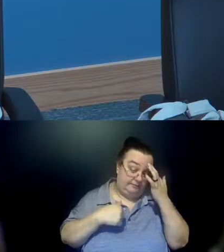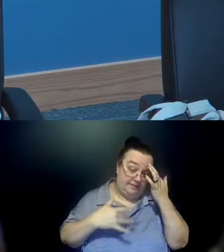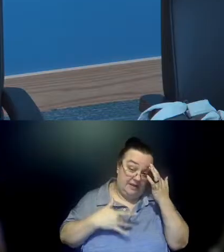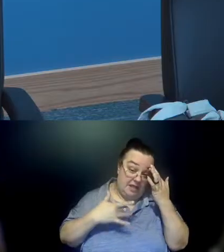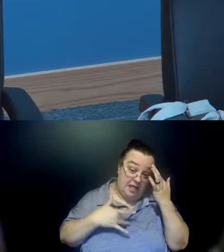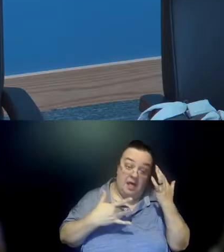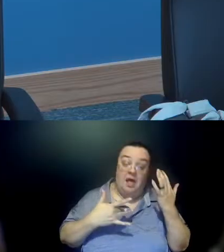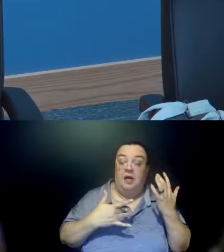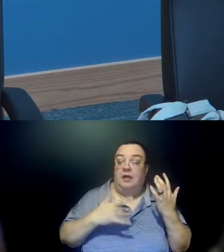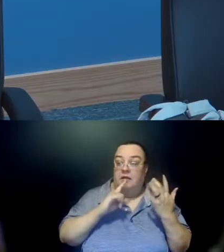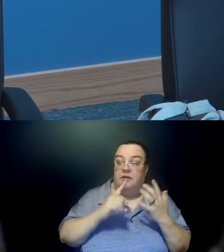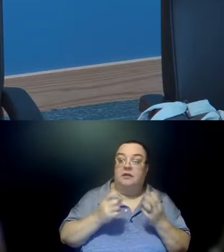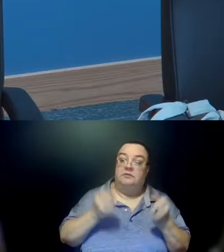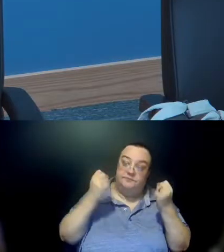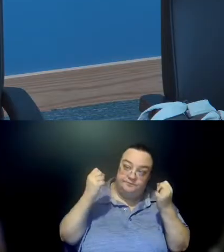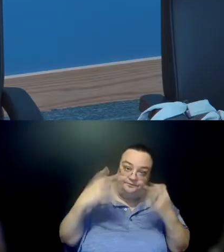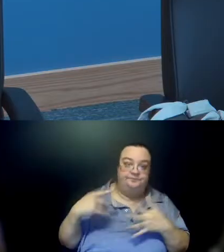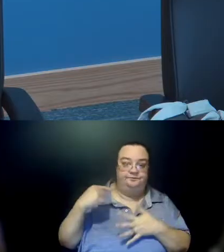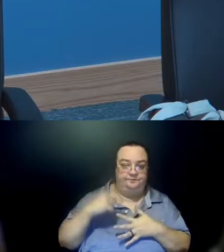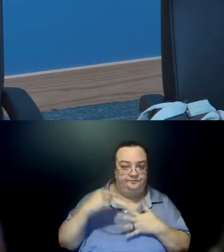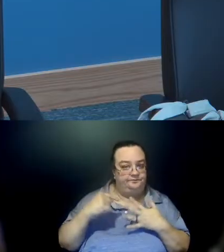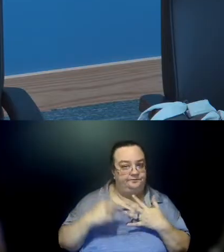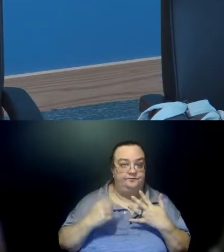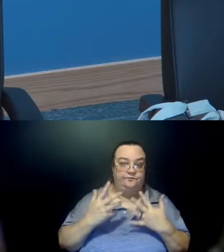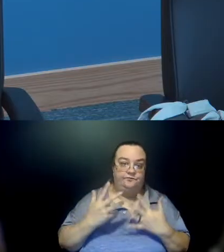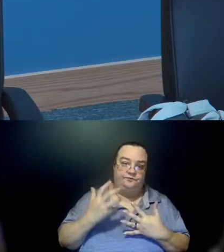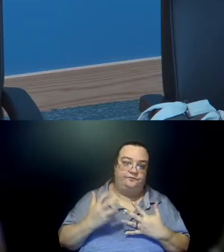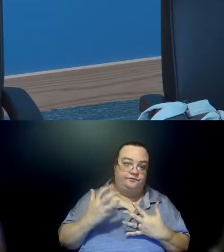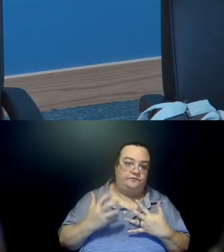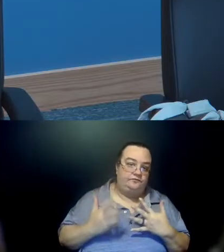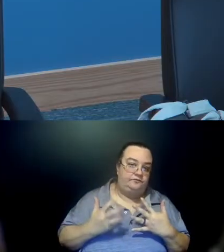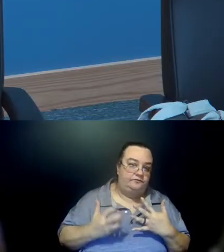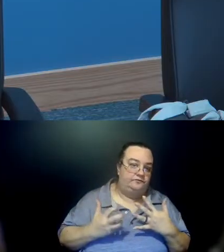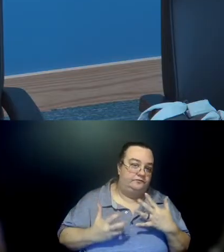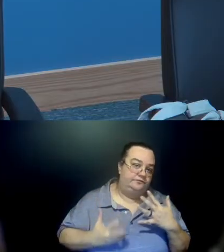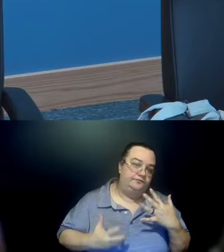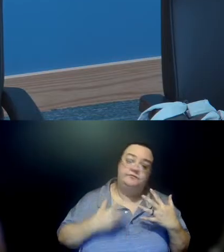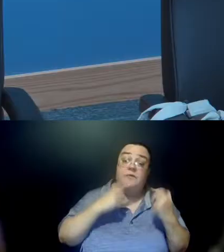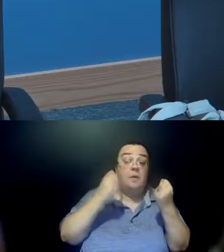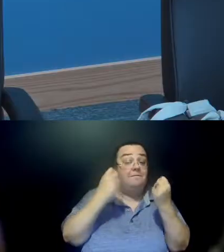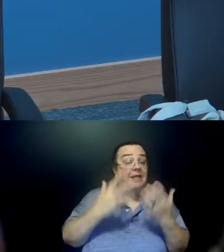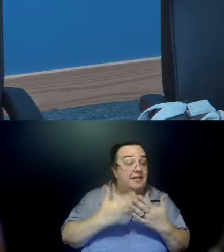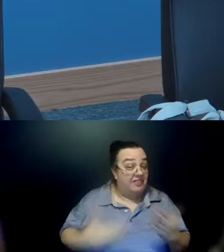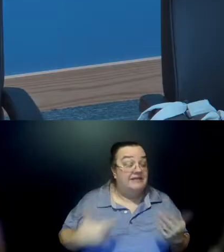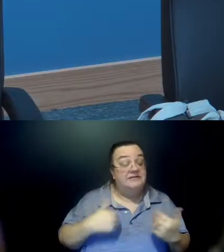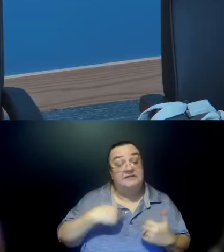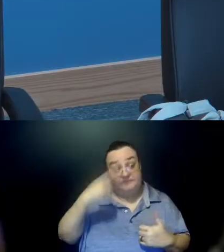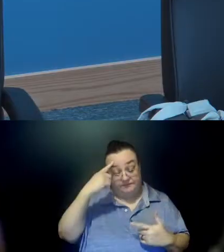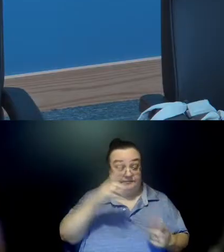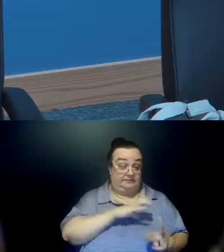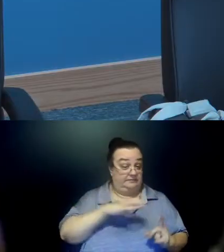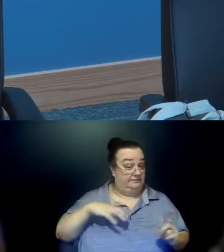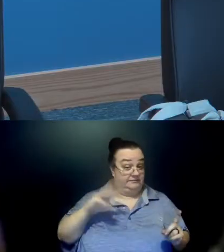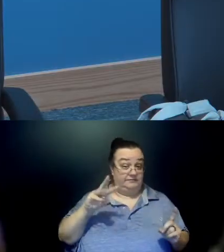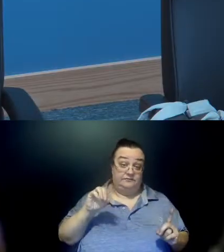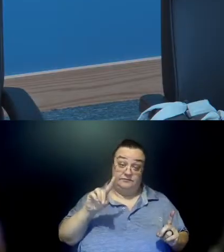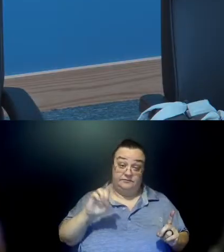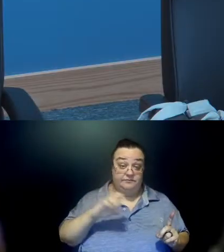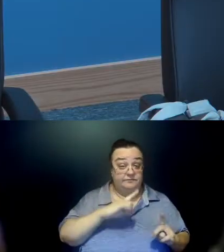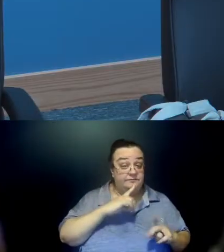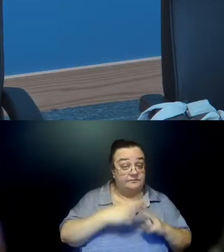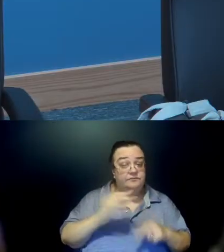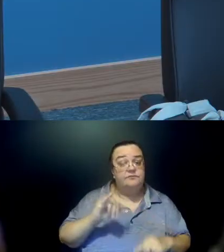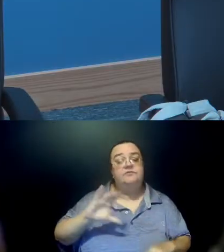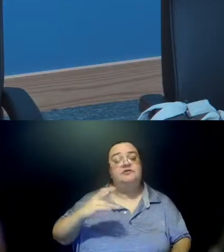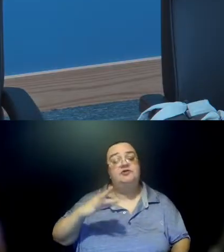there are so many wants, and there are so many things that I think Councilmember Wade said it too, is just Cheverly's